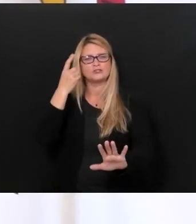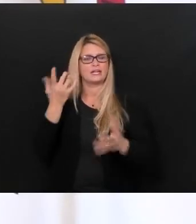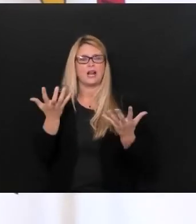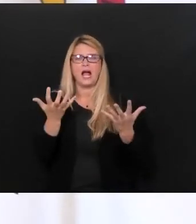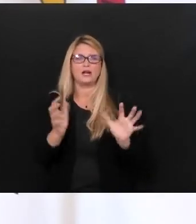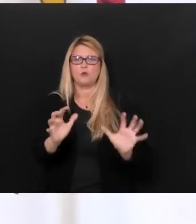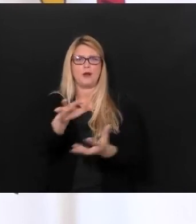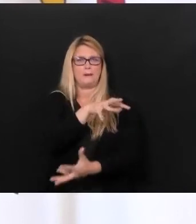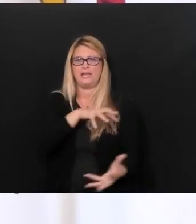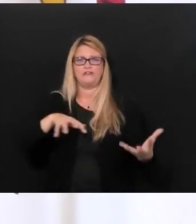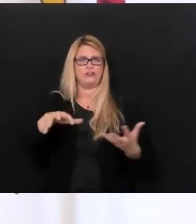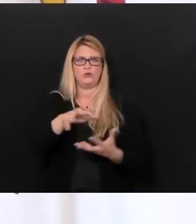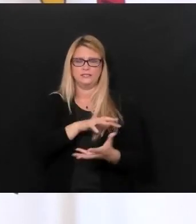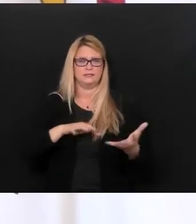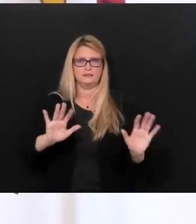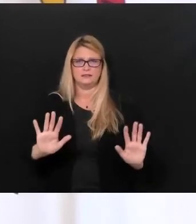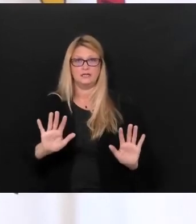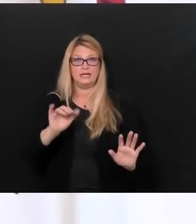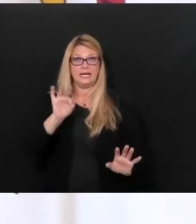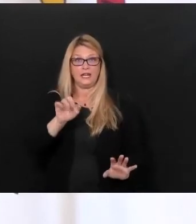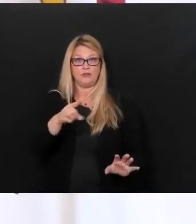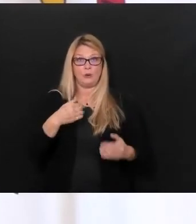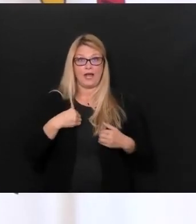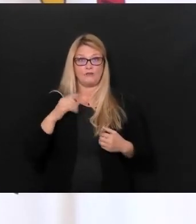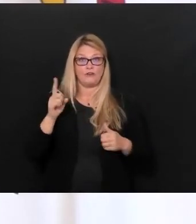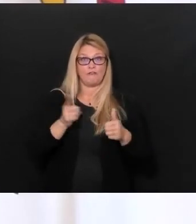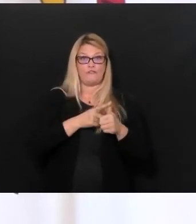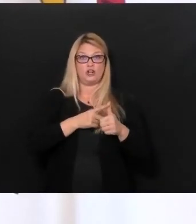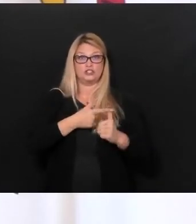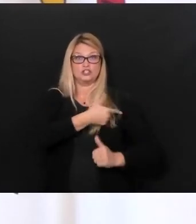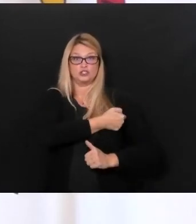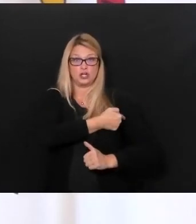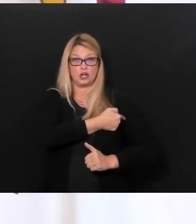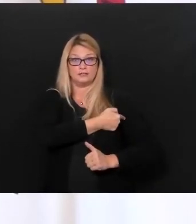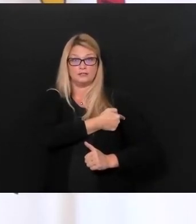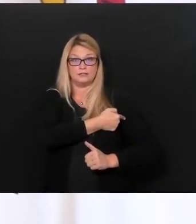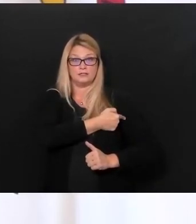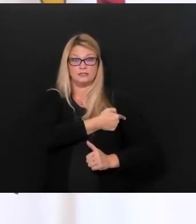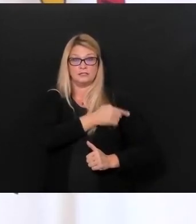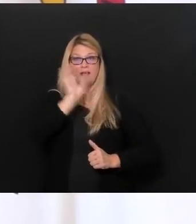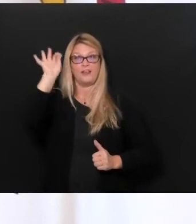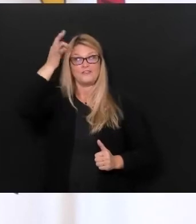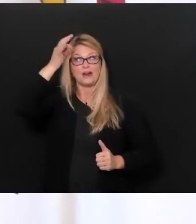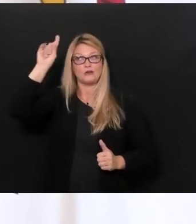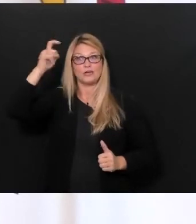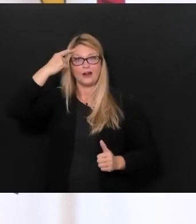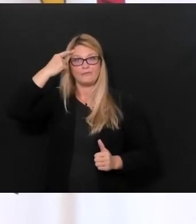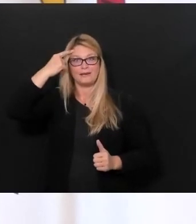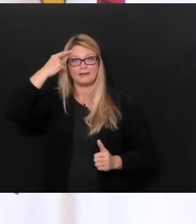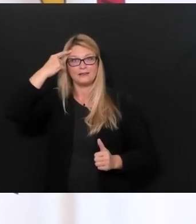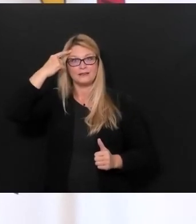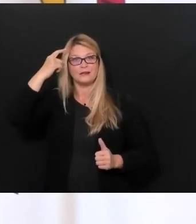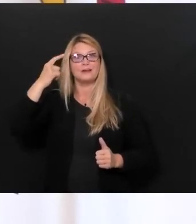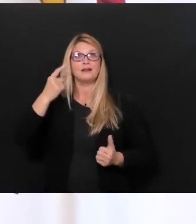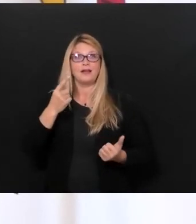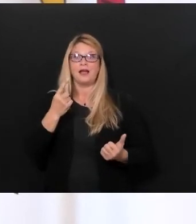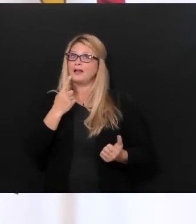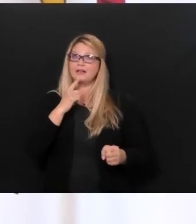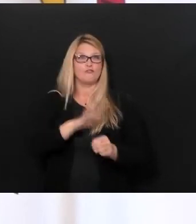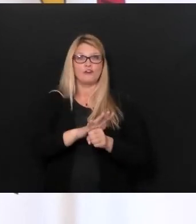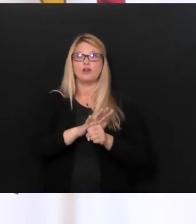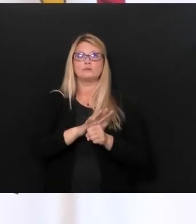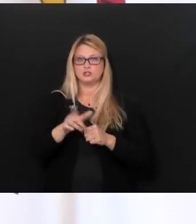about this. If you get the first shot, the federal government has guaranteed us that you will be getting the second